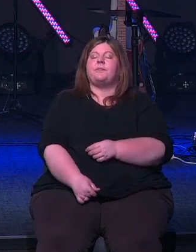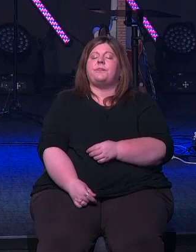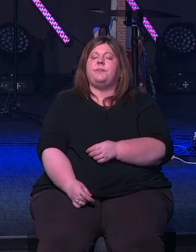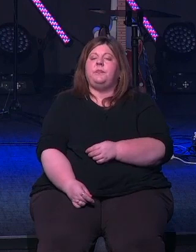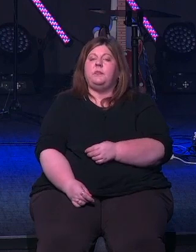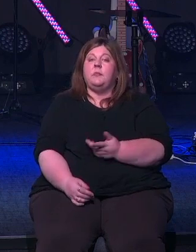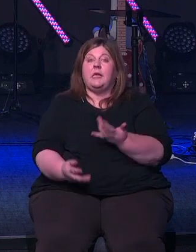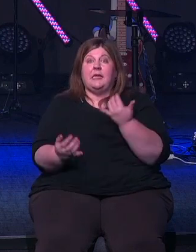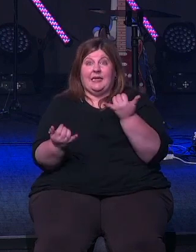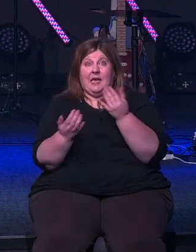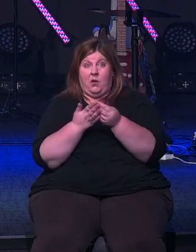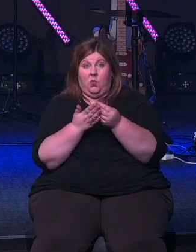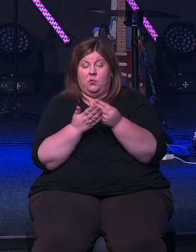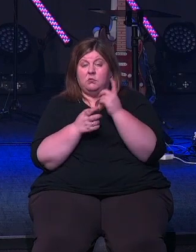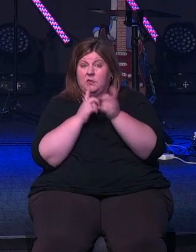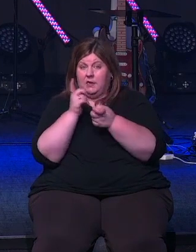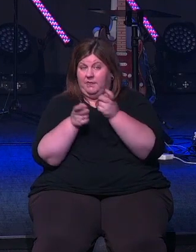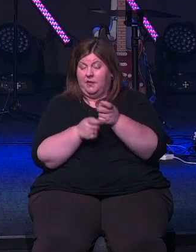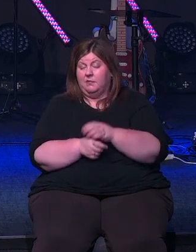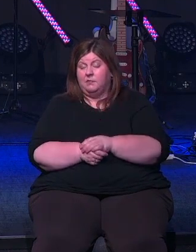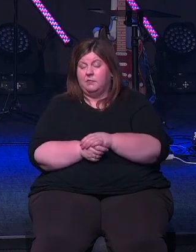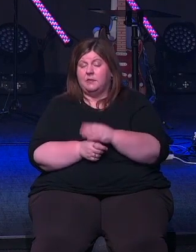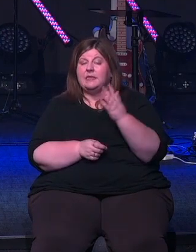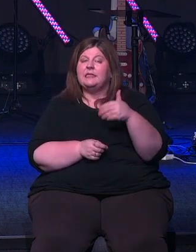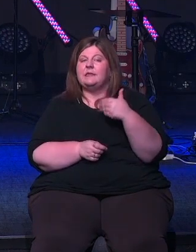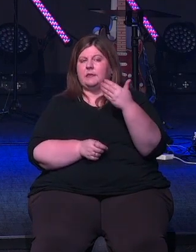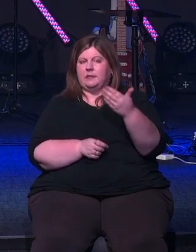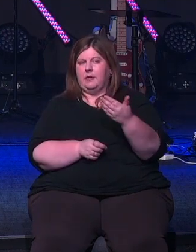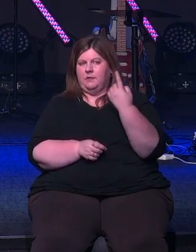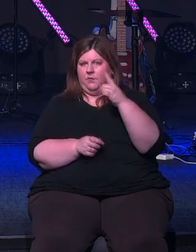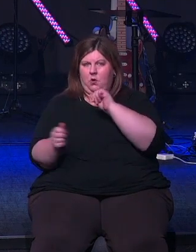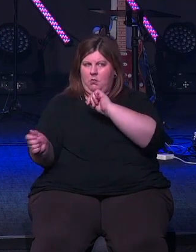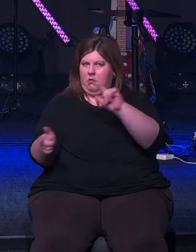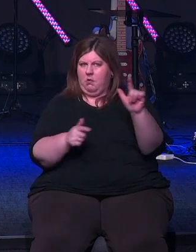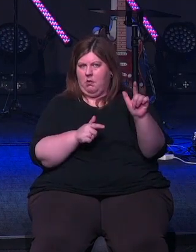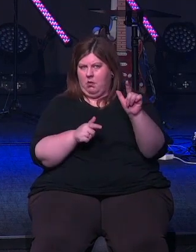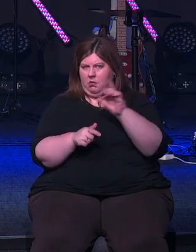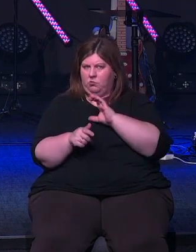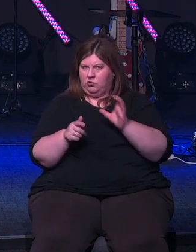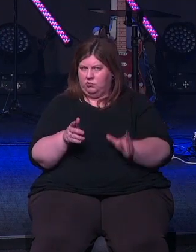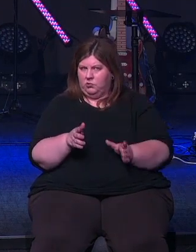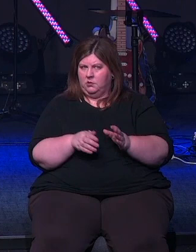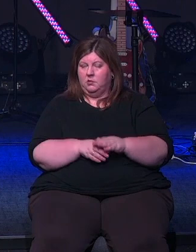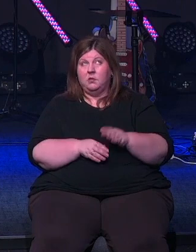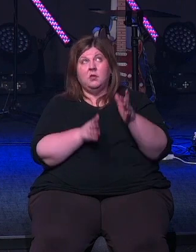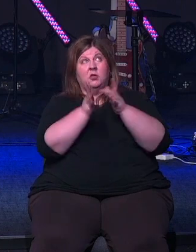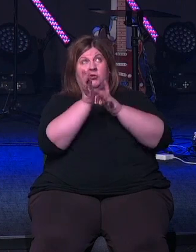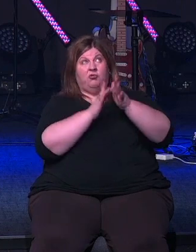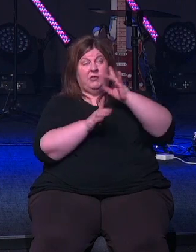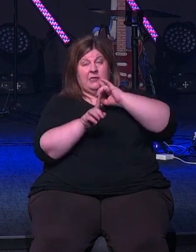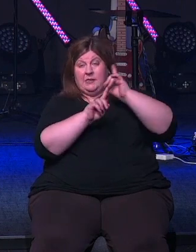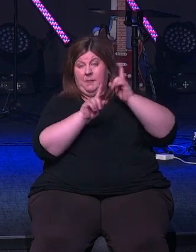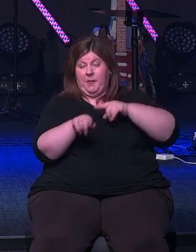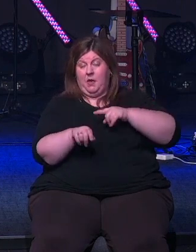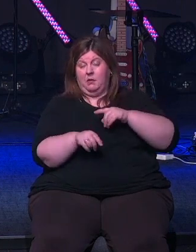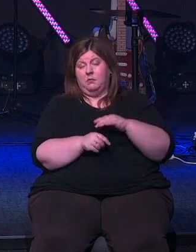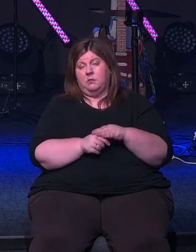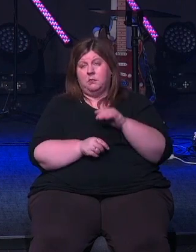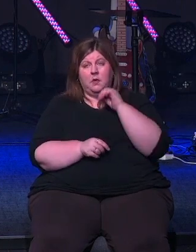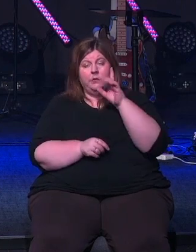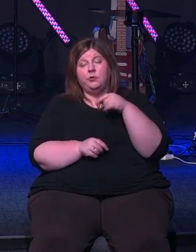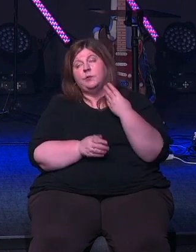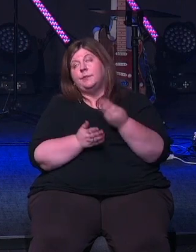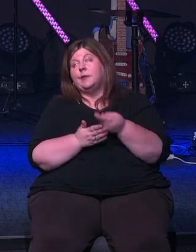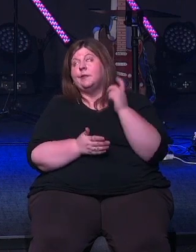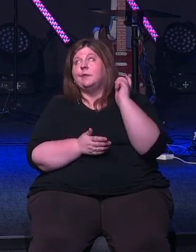you into our time of giving. And this is the next step for all Christians. This is a command that Jesus sets forth, not to just give